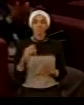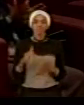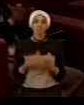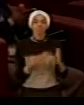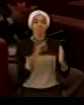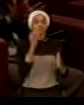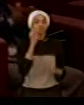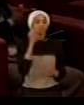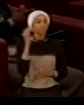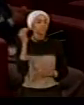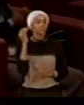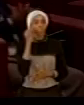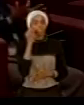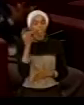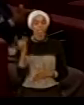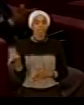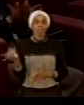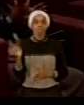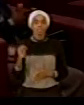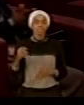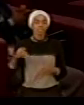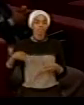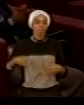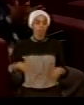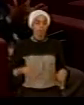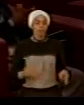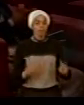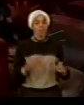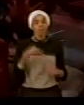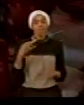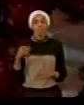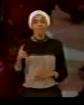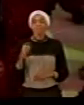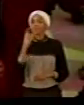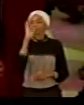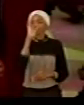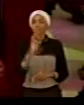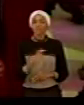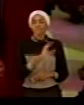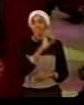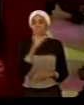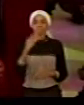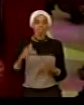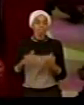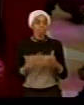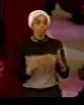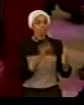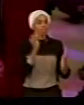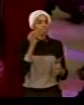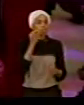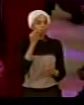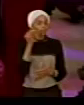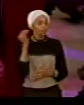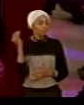leads home. The way of the cross